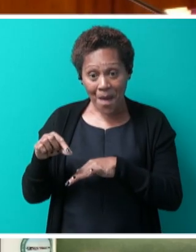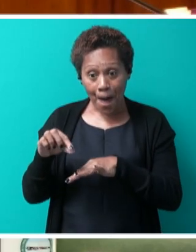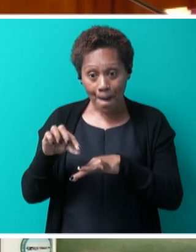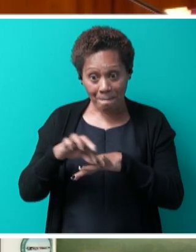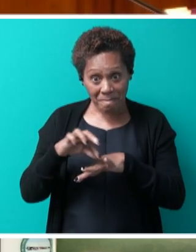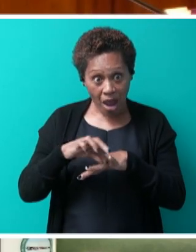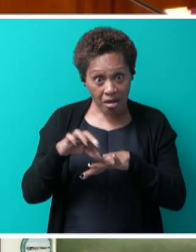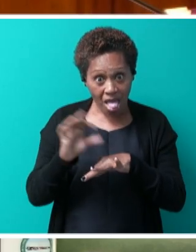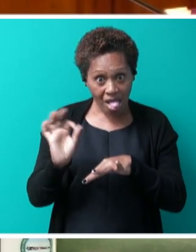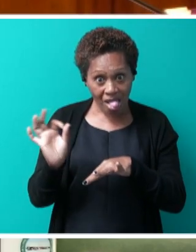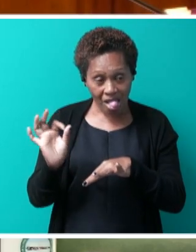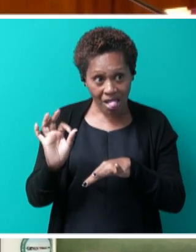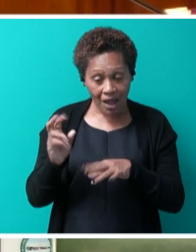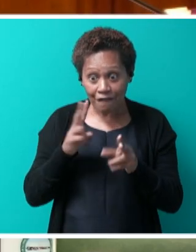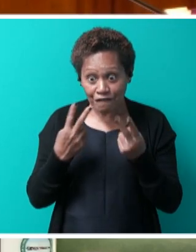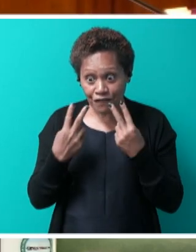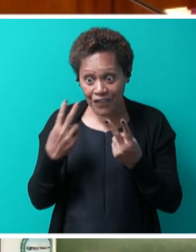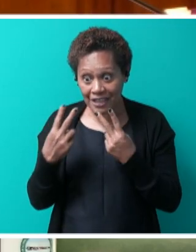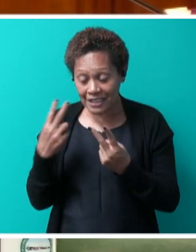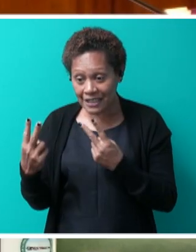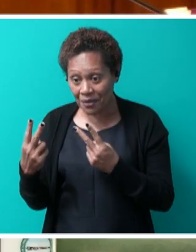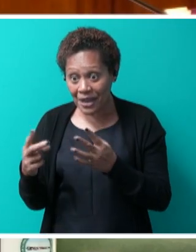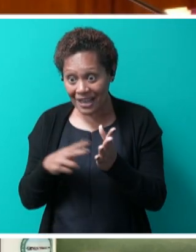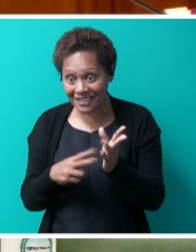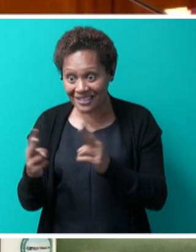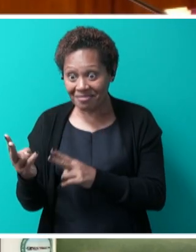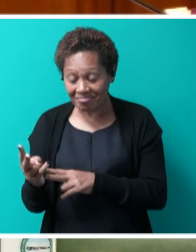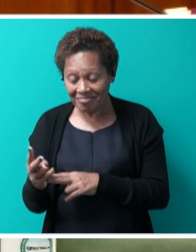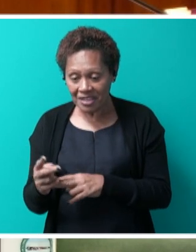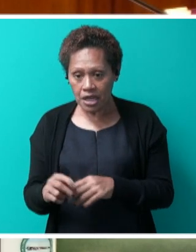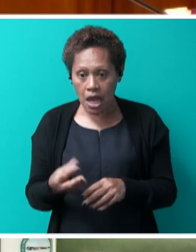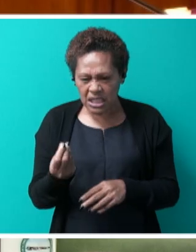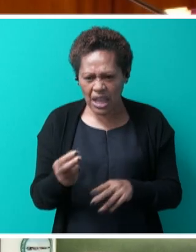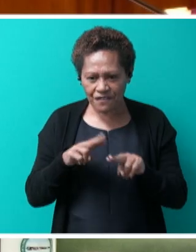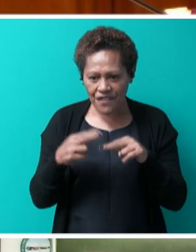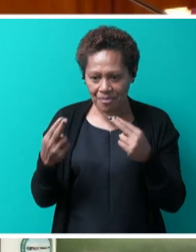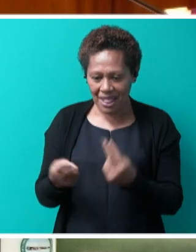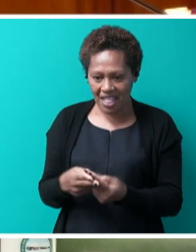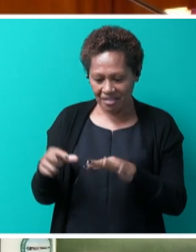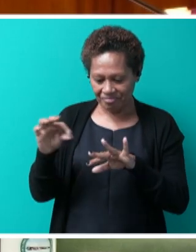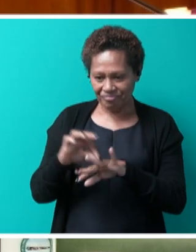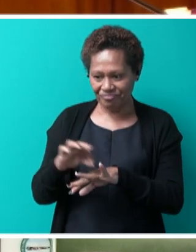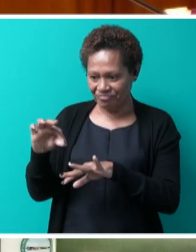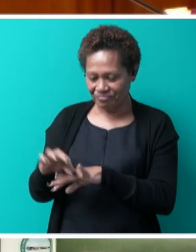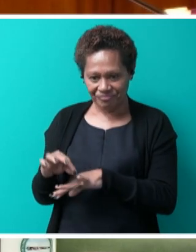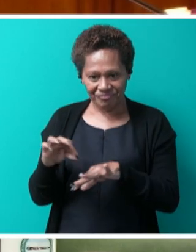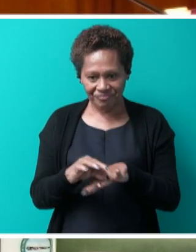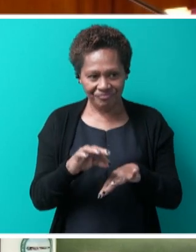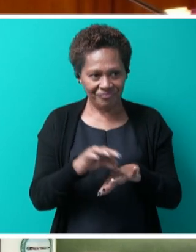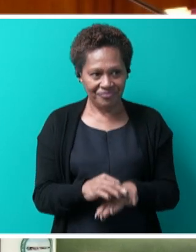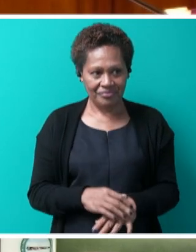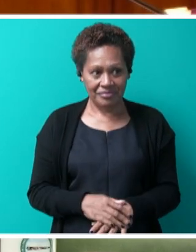mau. Na neto siro e wayabi etigu ni bulongo ke to liba mota kana pagmati tu endu be uti ni